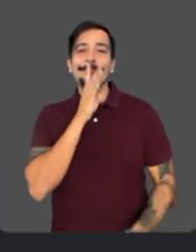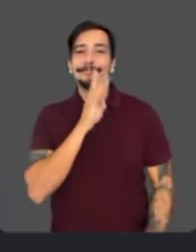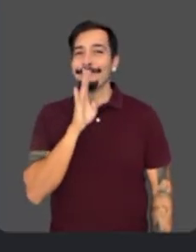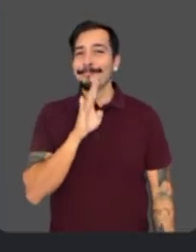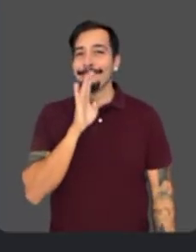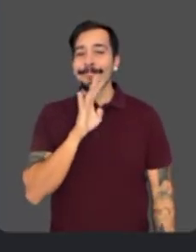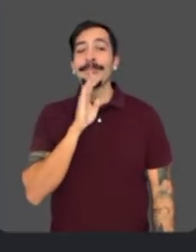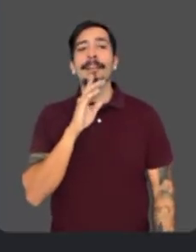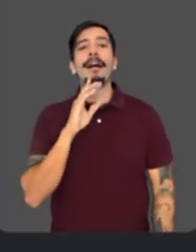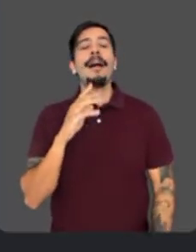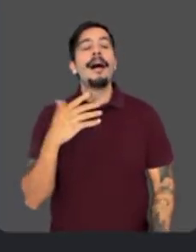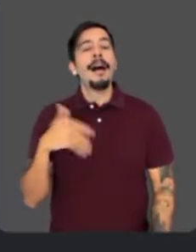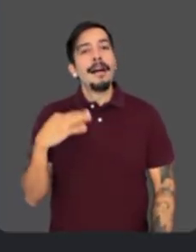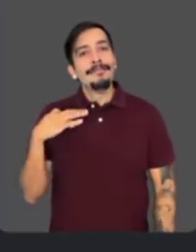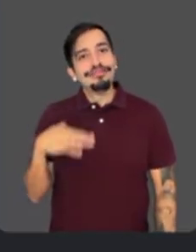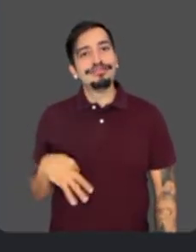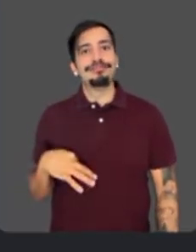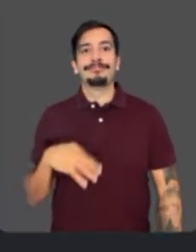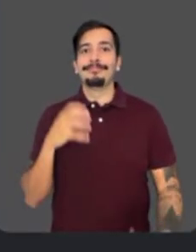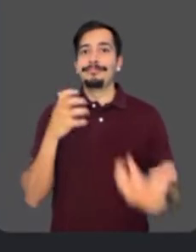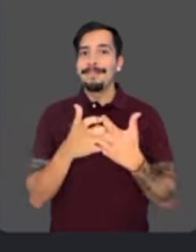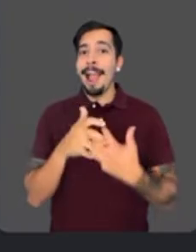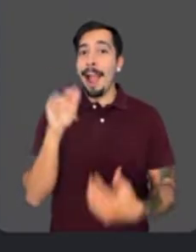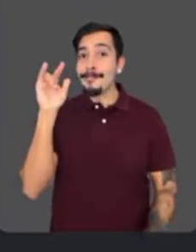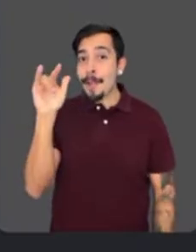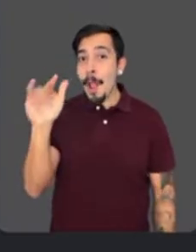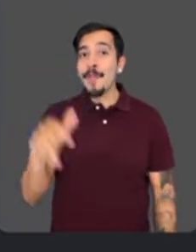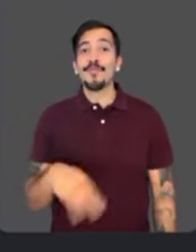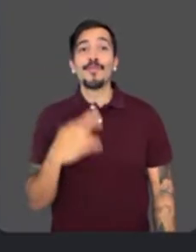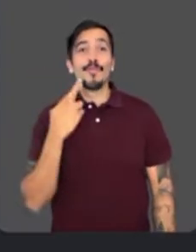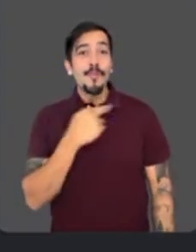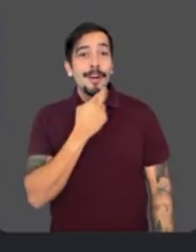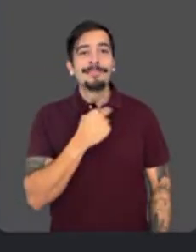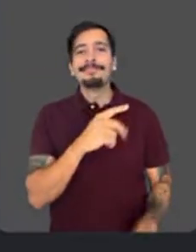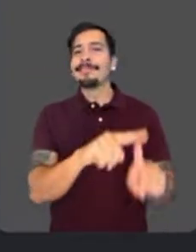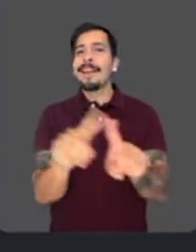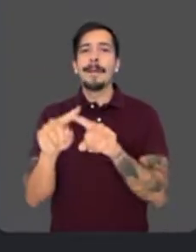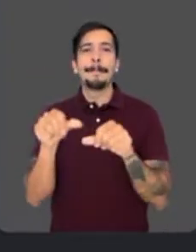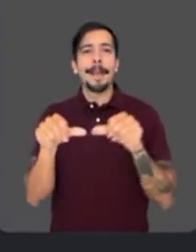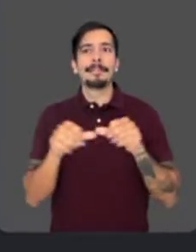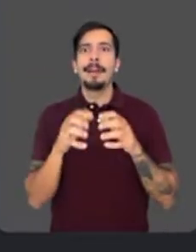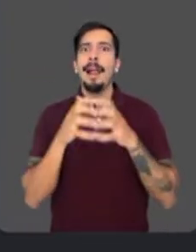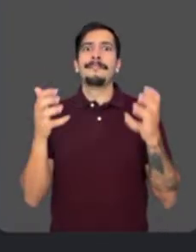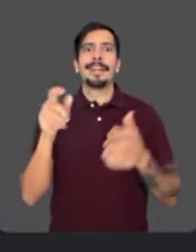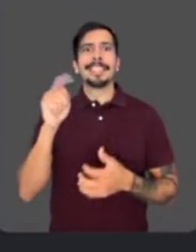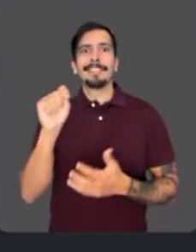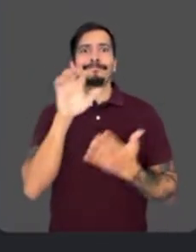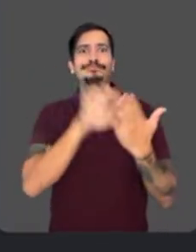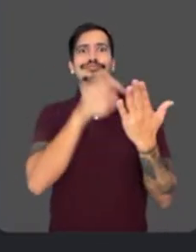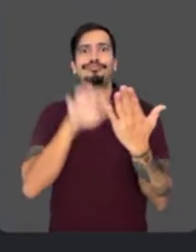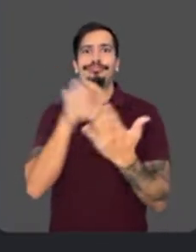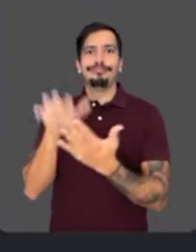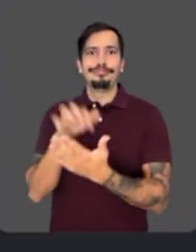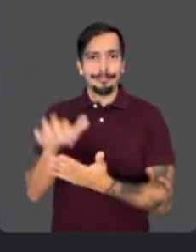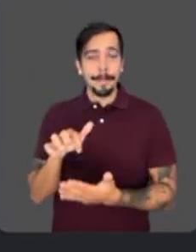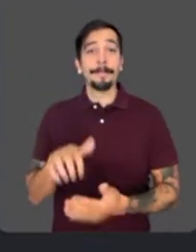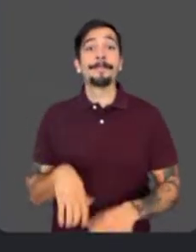just your voice. It's a handy feature for airports, restaurants, and other places with lots of text to sort